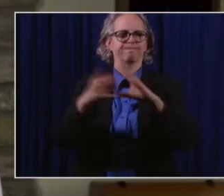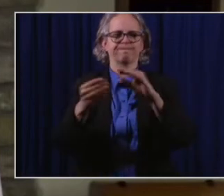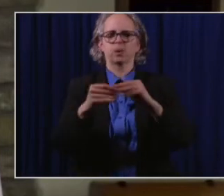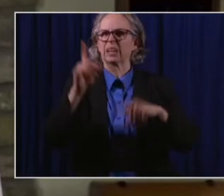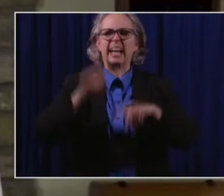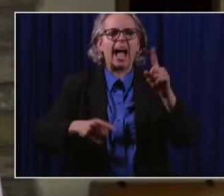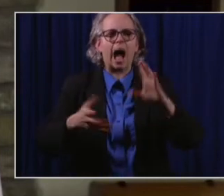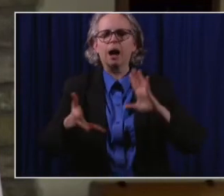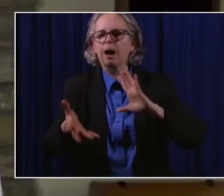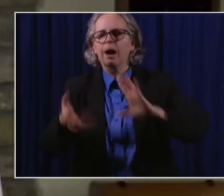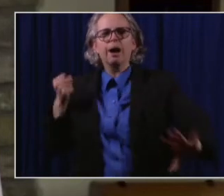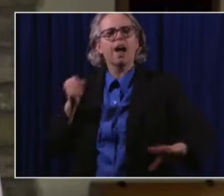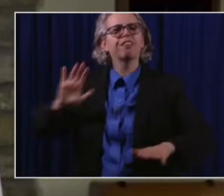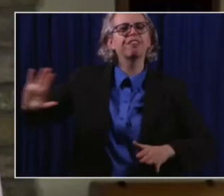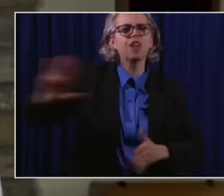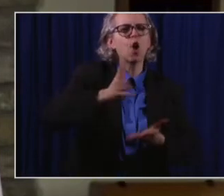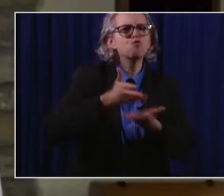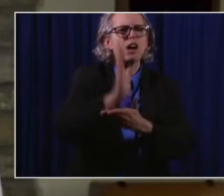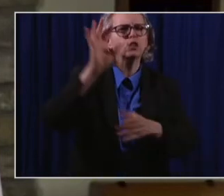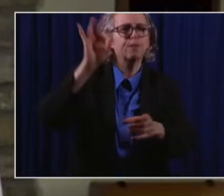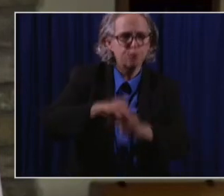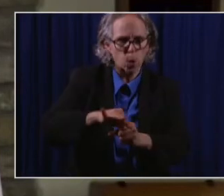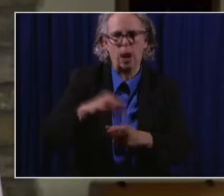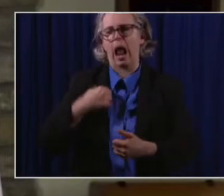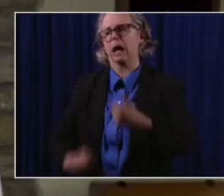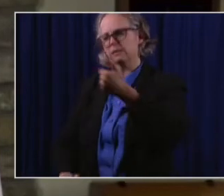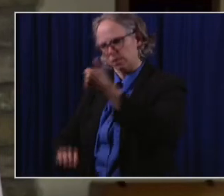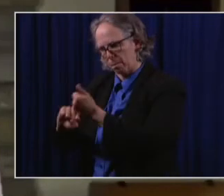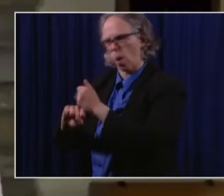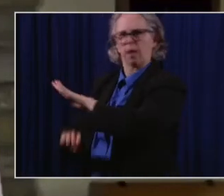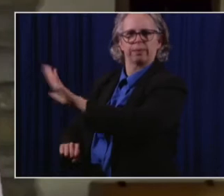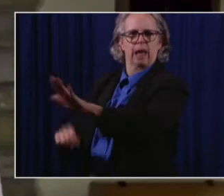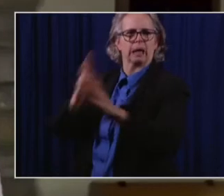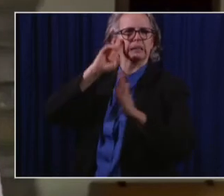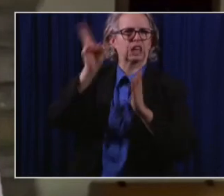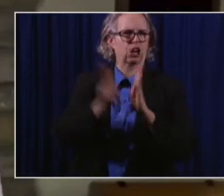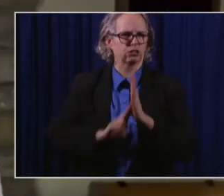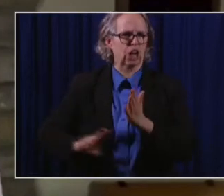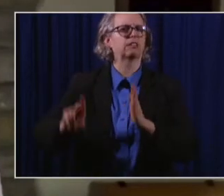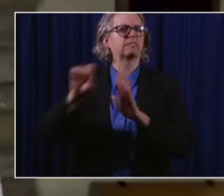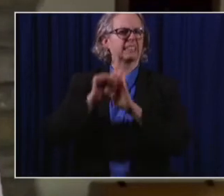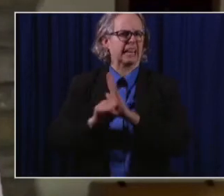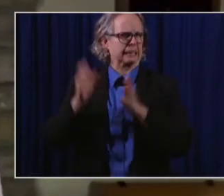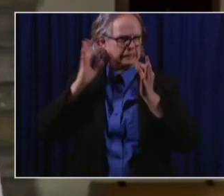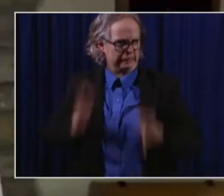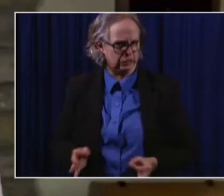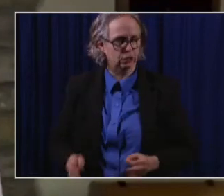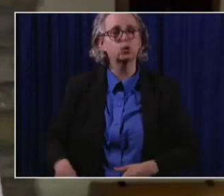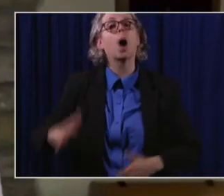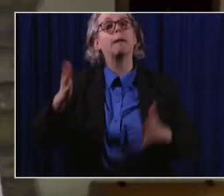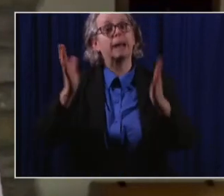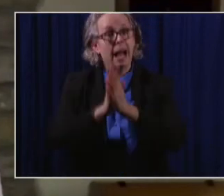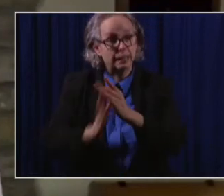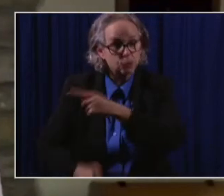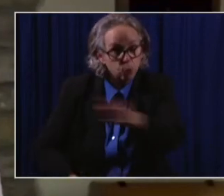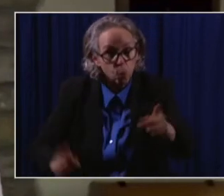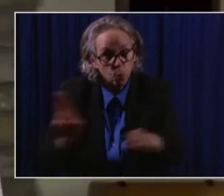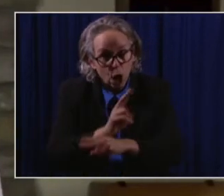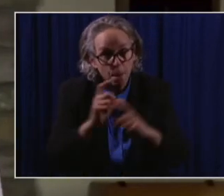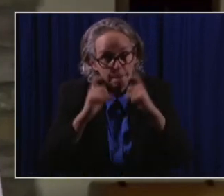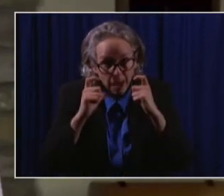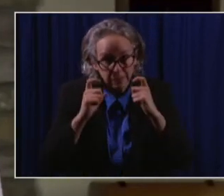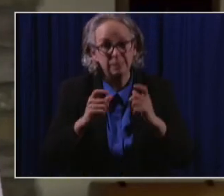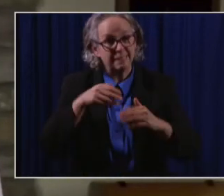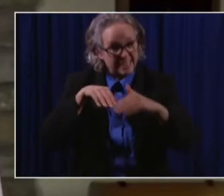vote. But we're asking them, please wear a mask. Governor, look, we've got